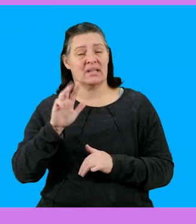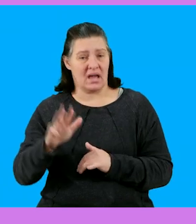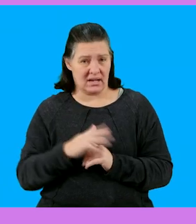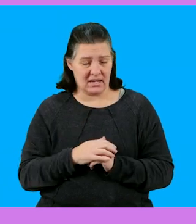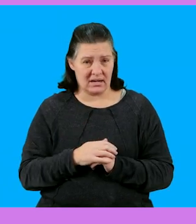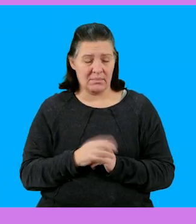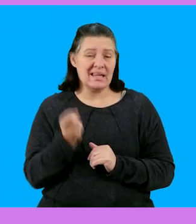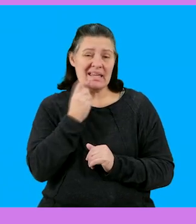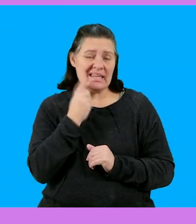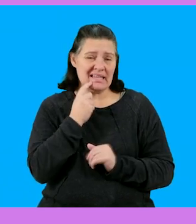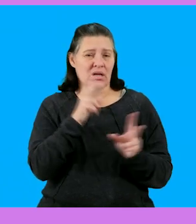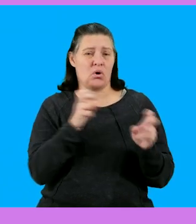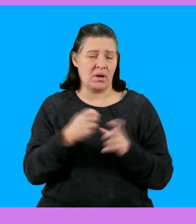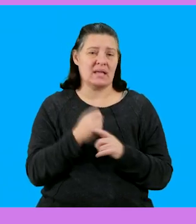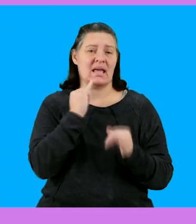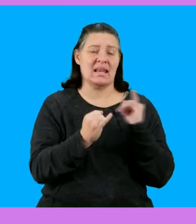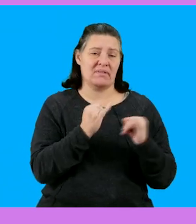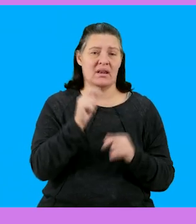11,979 can easily be copied as